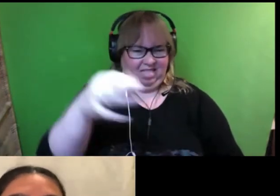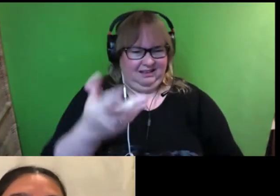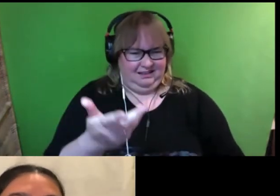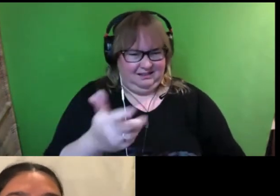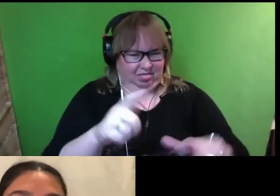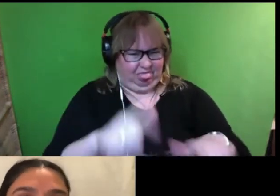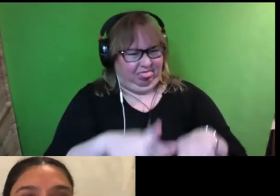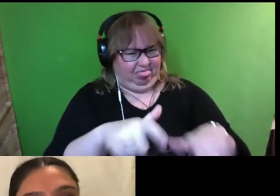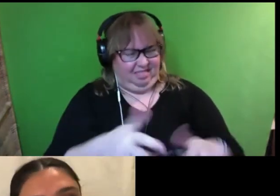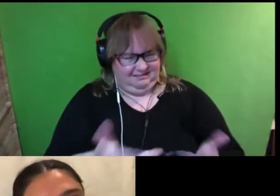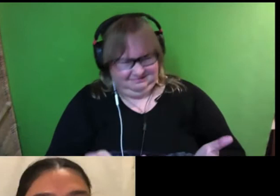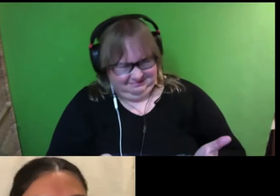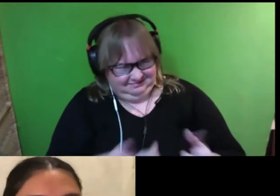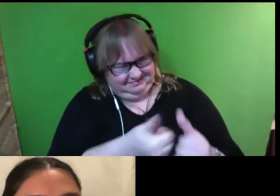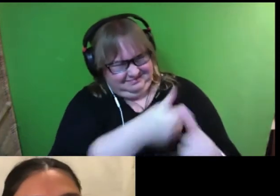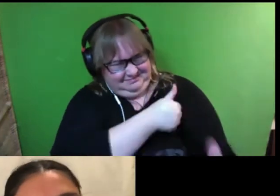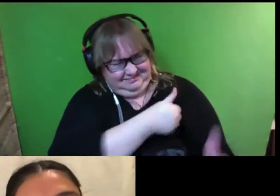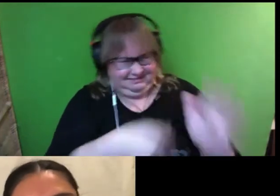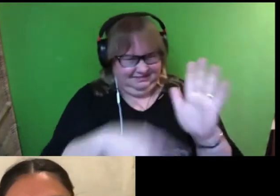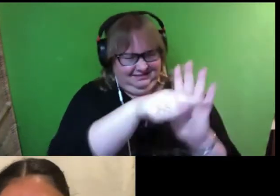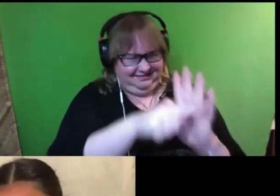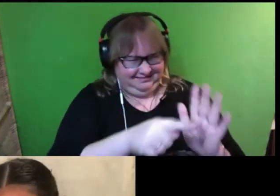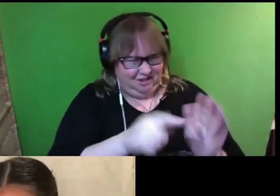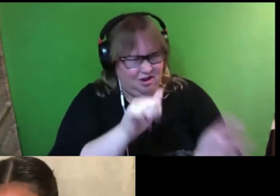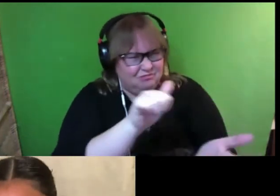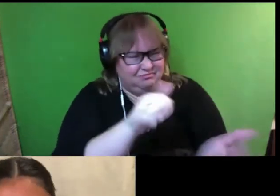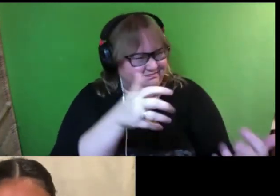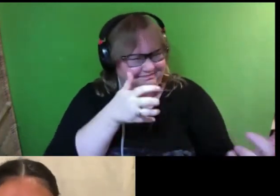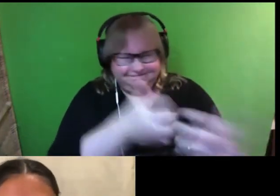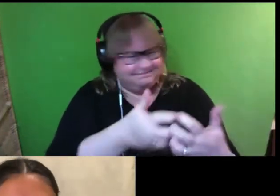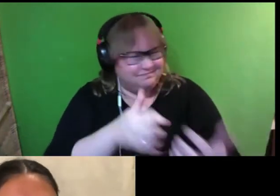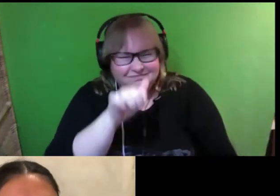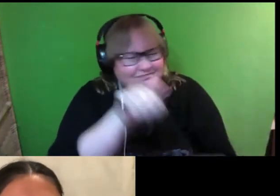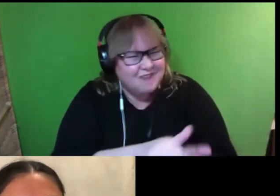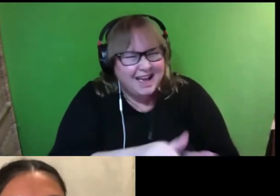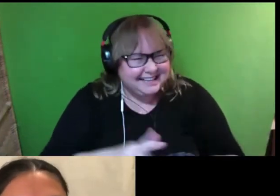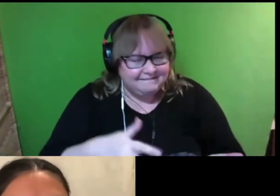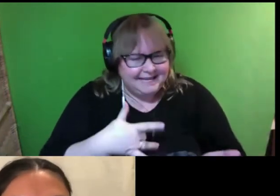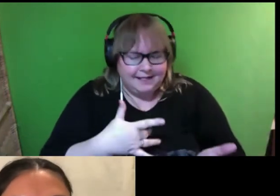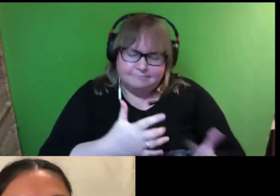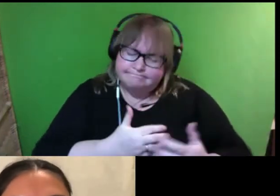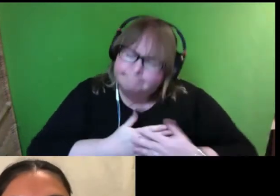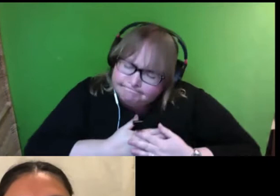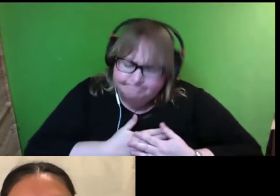of the word institution in a bit, but I'm just saying that right now as a